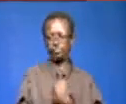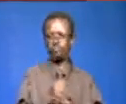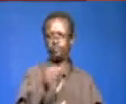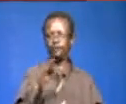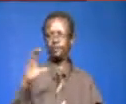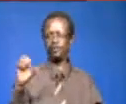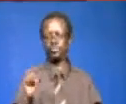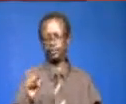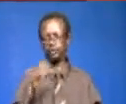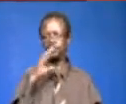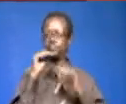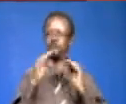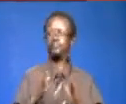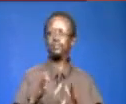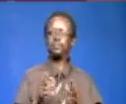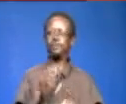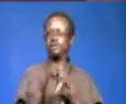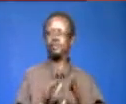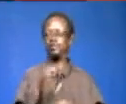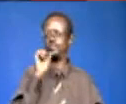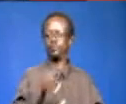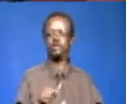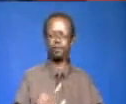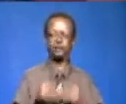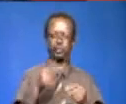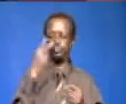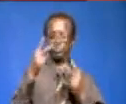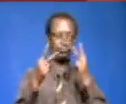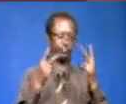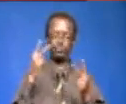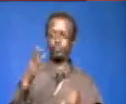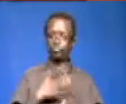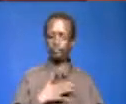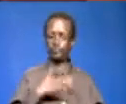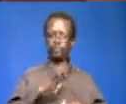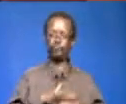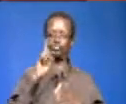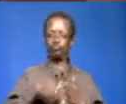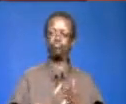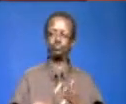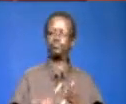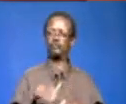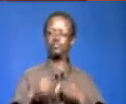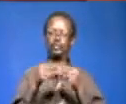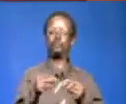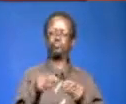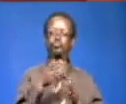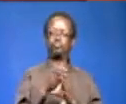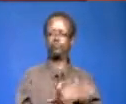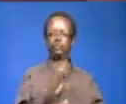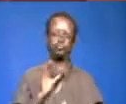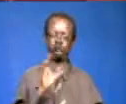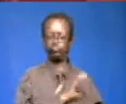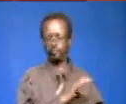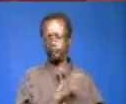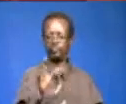may give my views on what was presented before the committee, Madam Speaker, and in